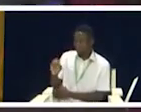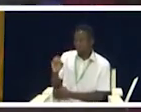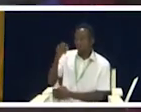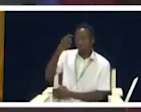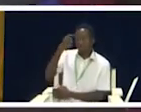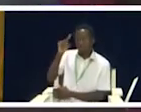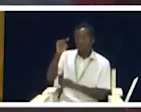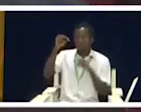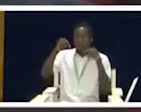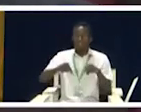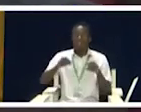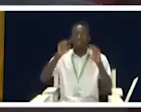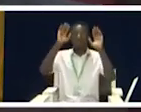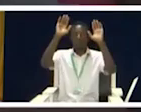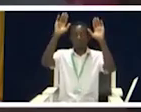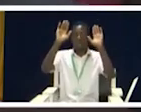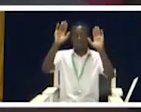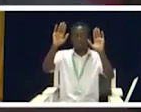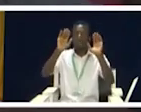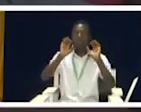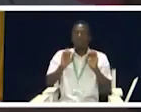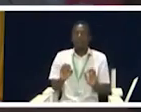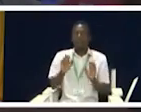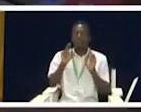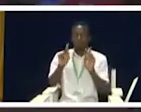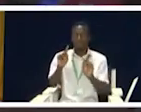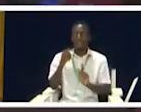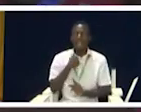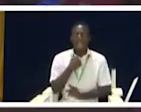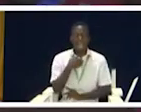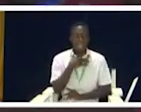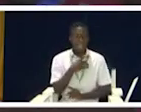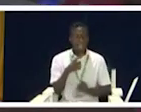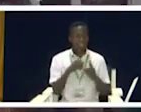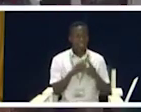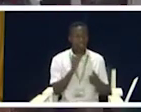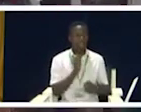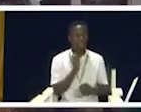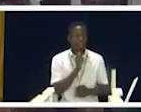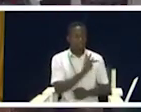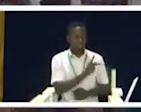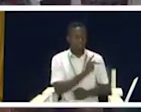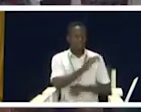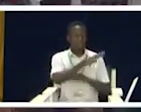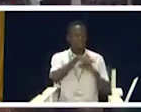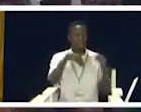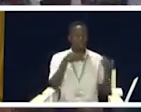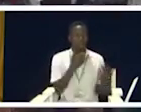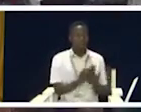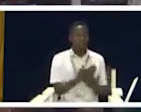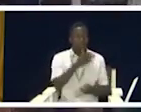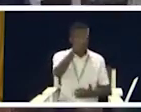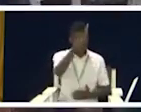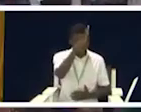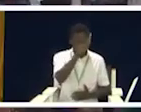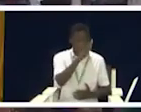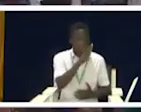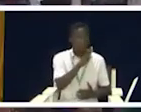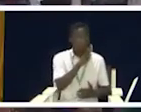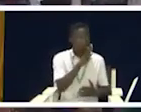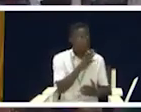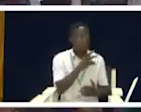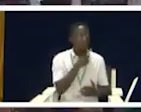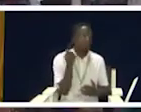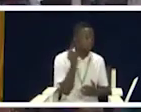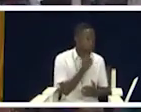opportunity. And I would like to appreciate all our fathers and mothers in the Lord. May God give you grace to finish this race to the end